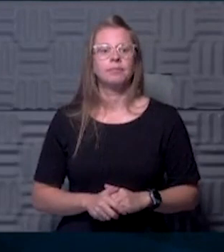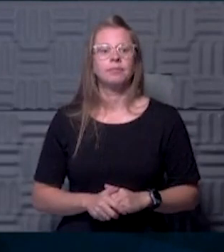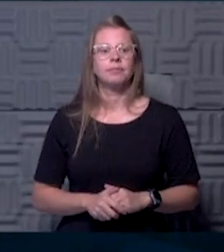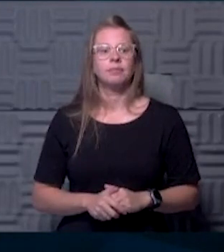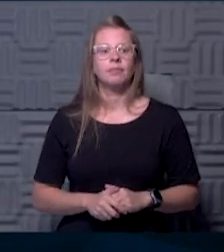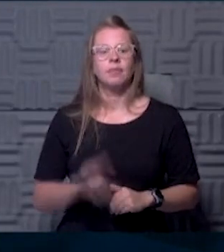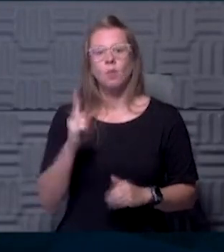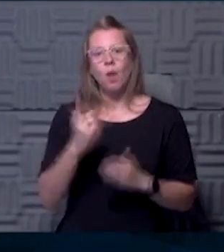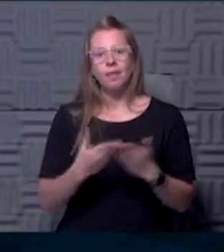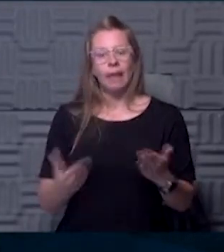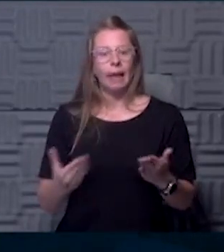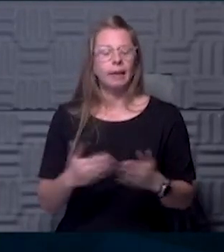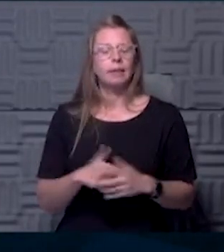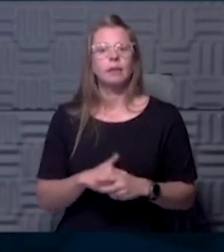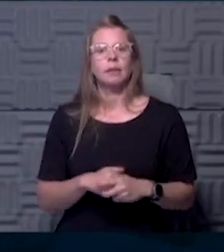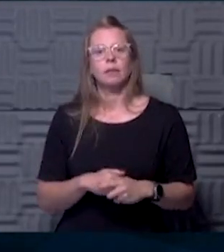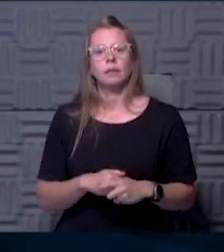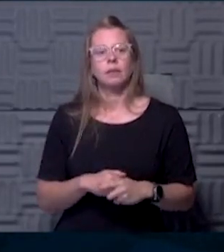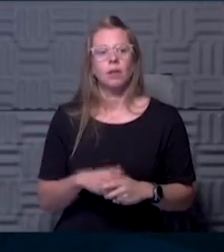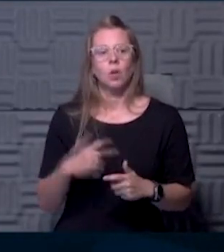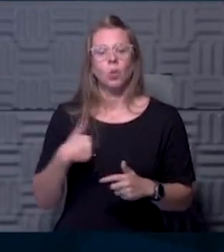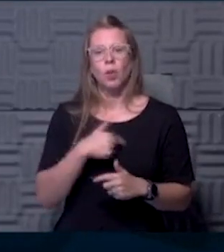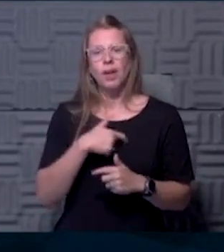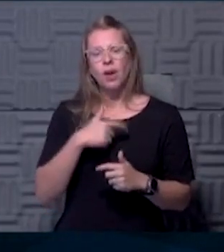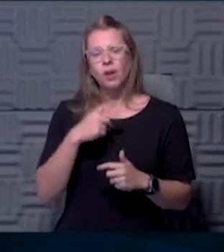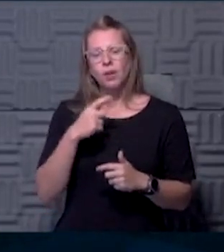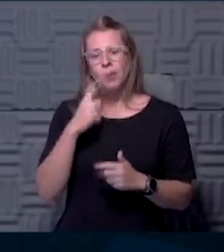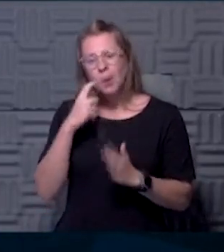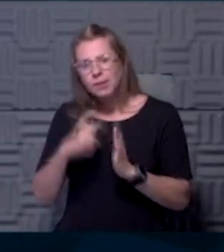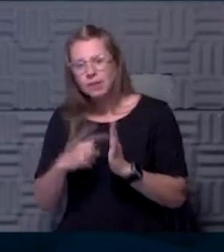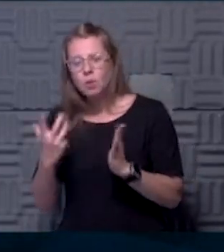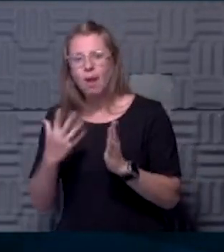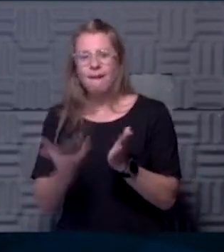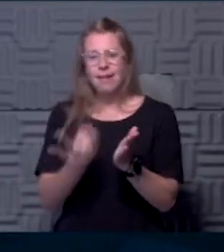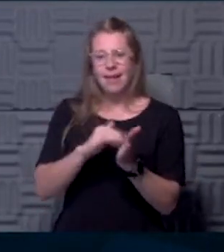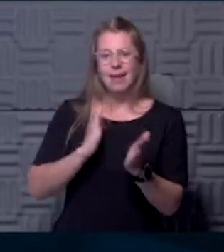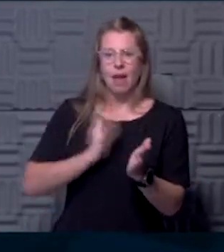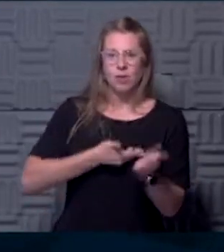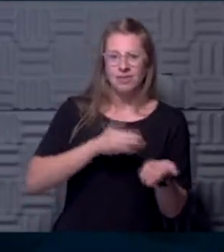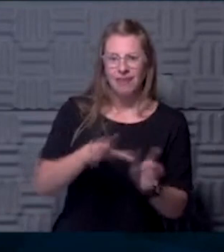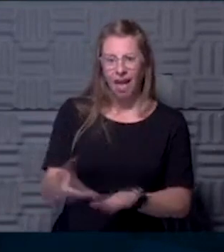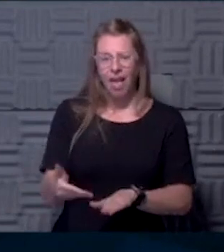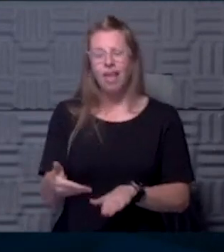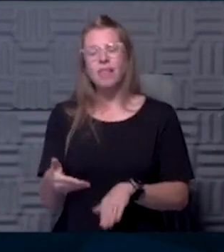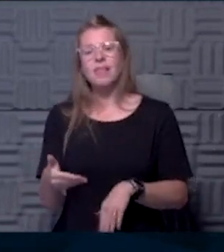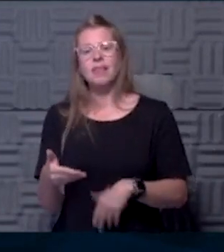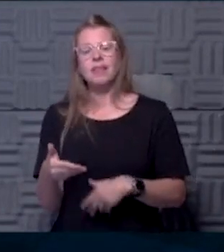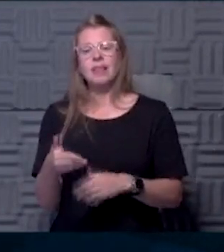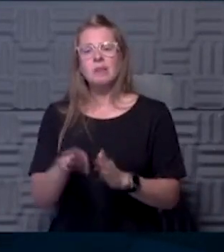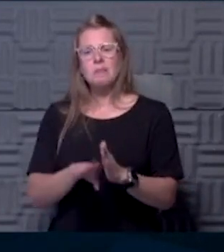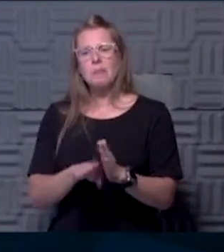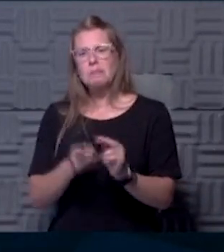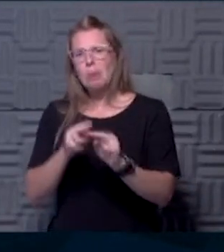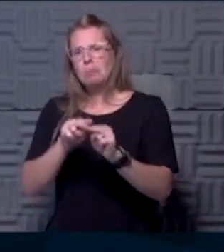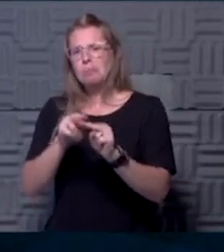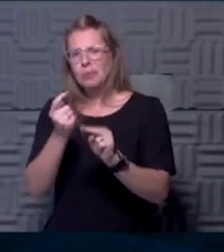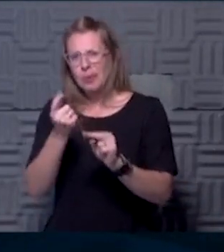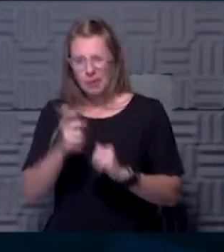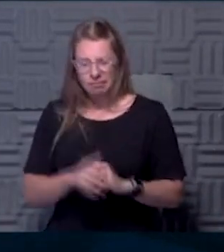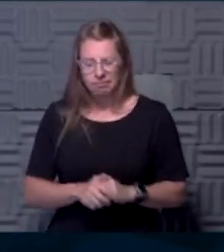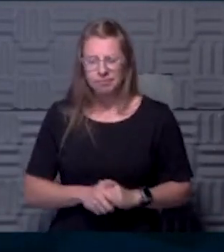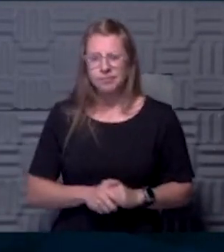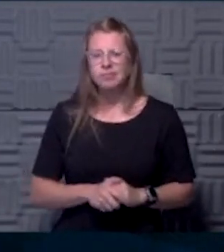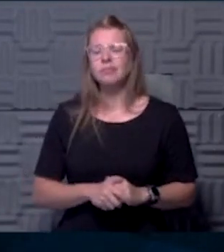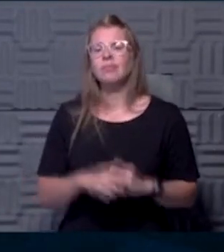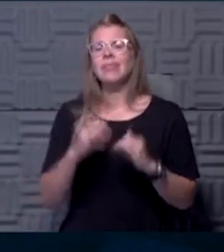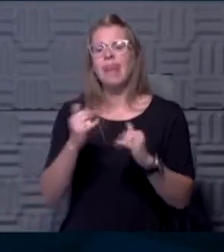One of the things that we're seeing here is that, again, our deaths just sort of have gone up a bit and are